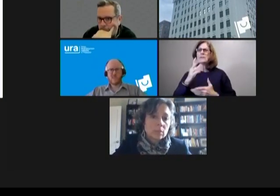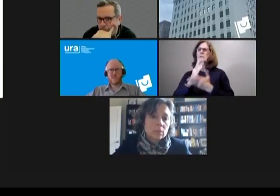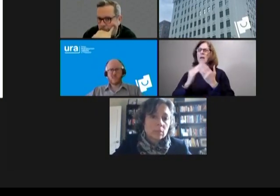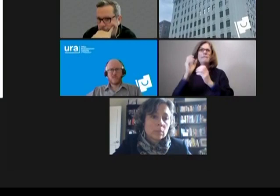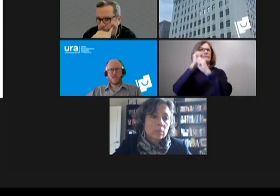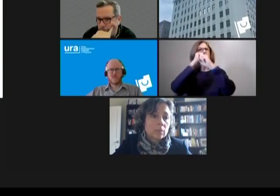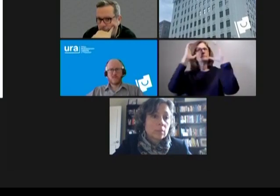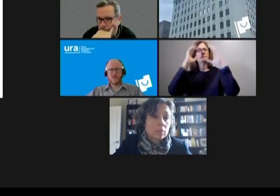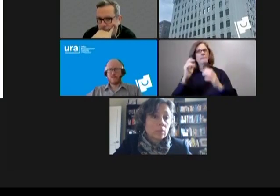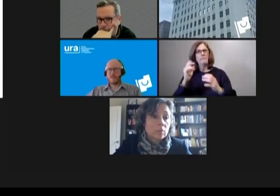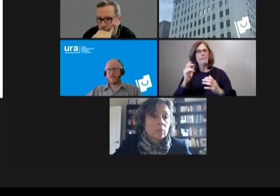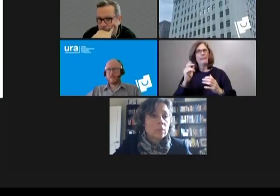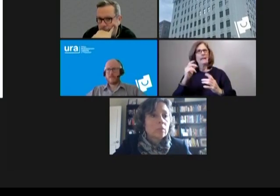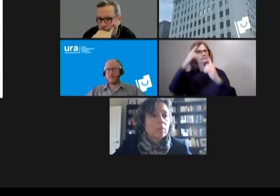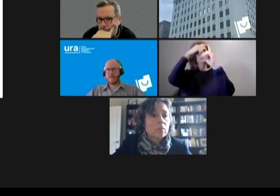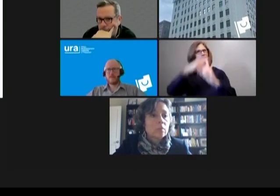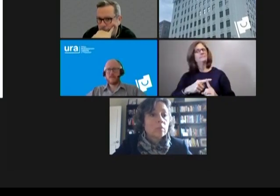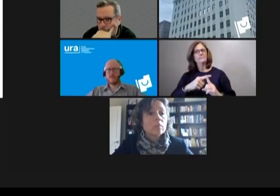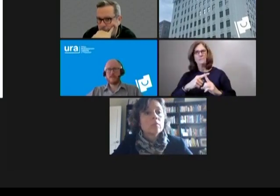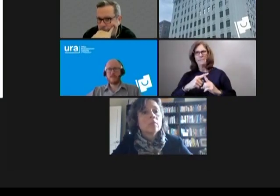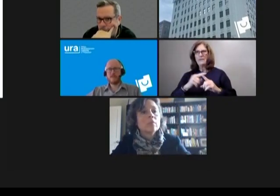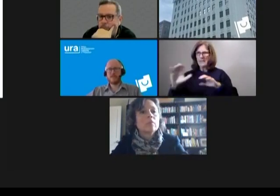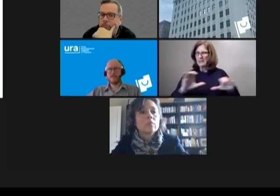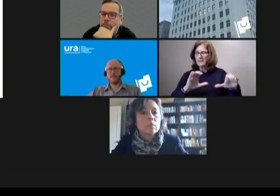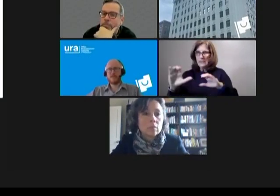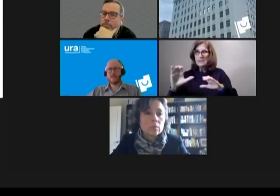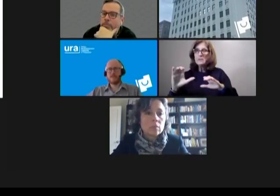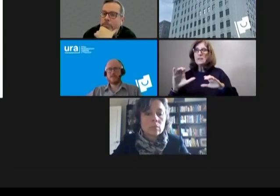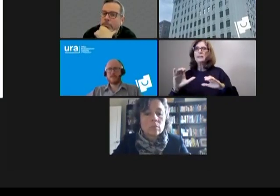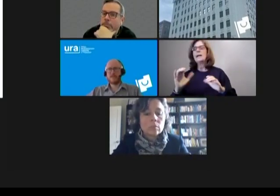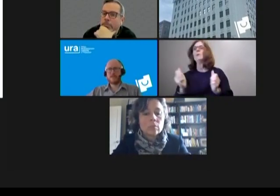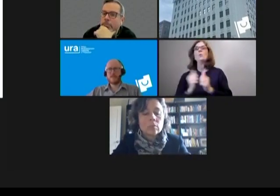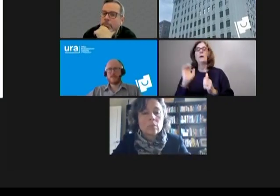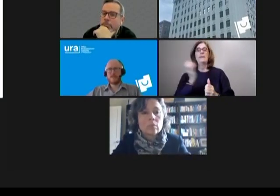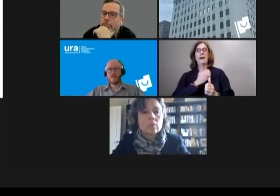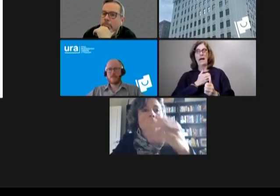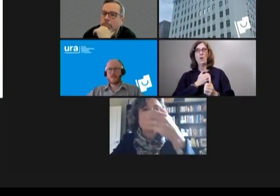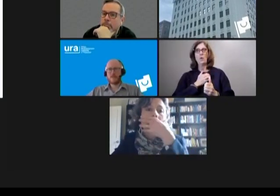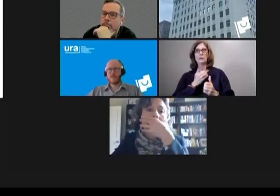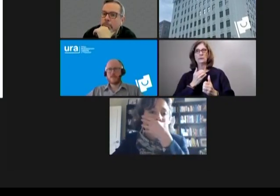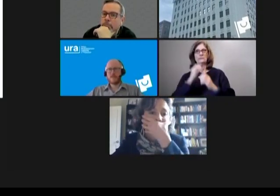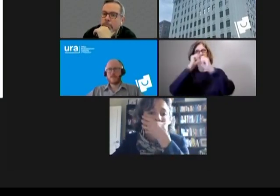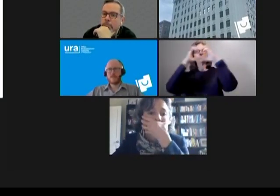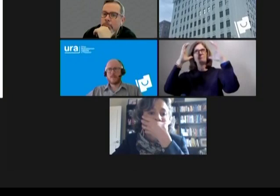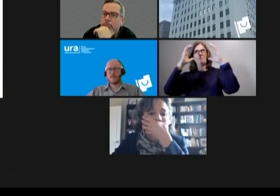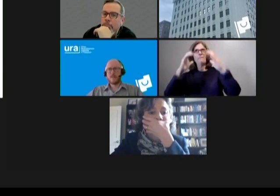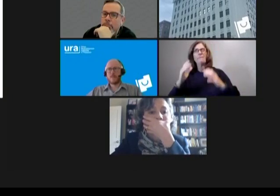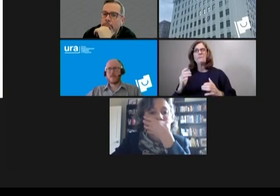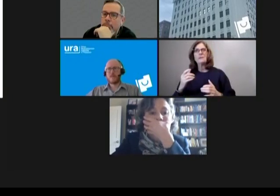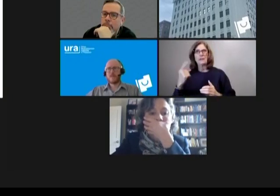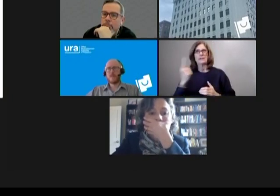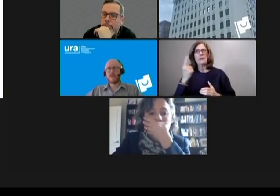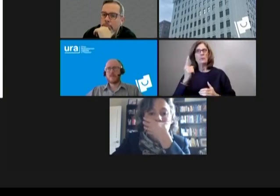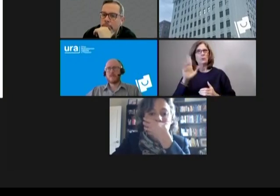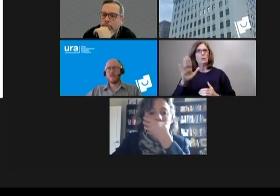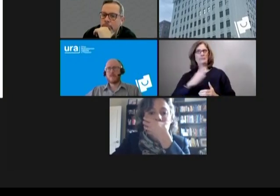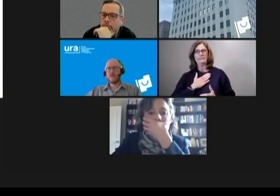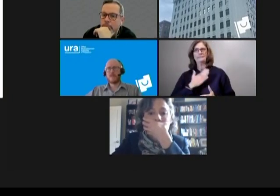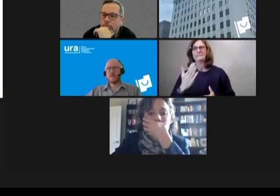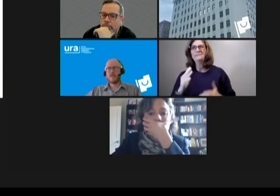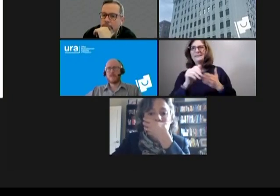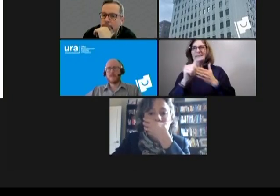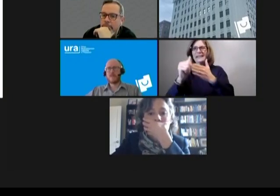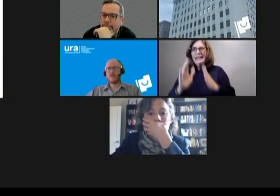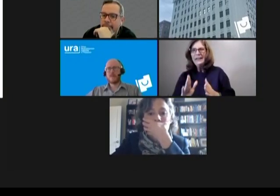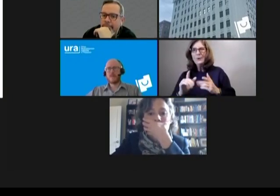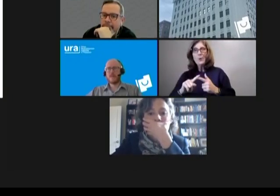And also the hope is that with this new vision, that a leader will emerge, or that a group of